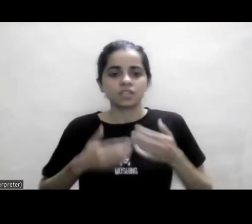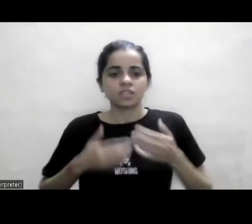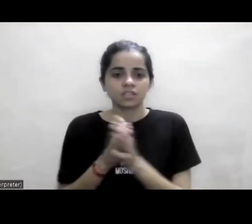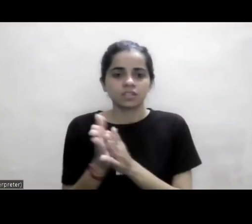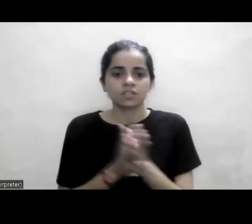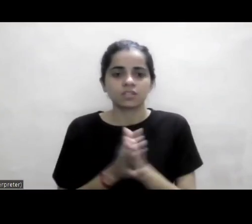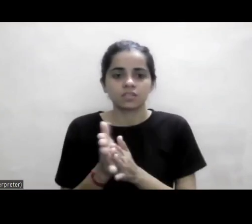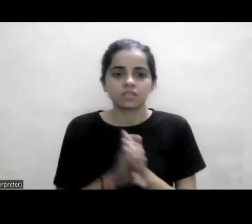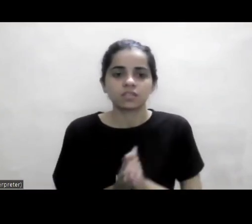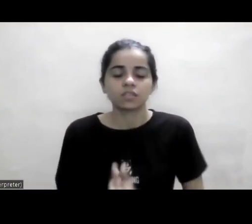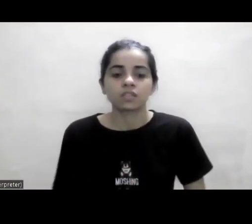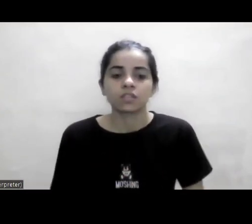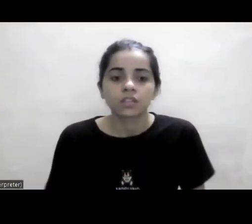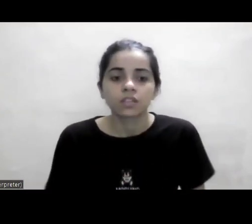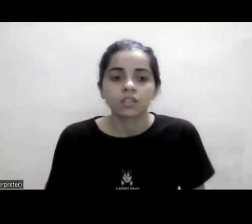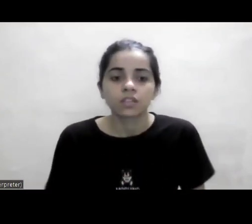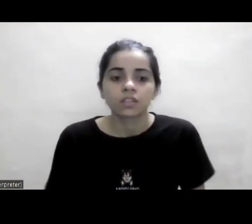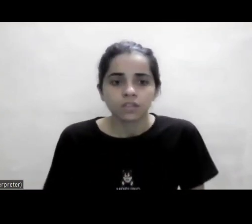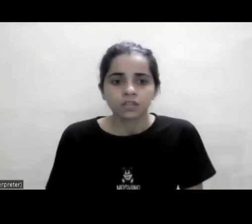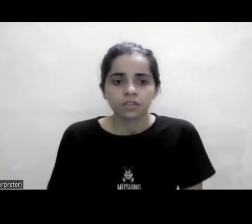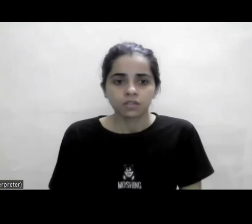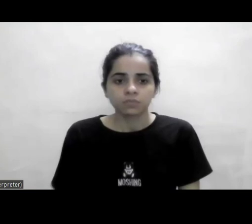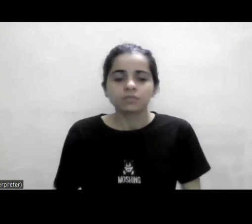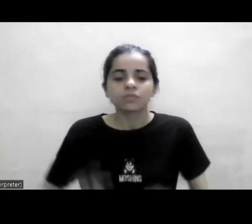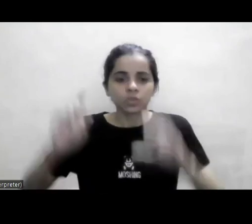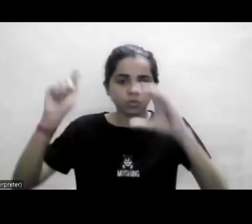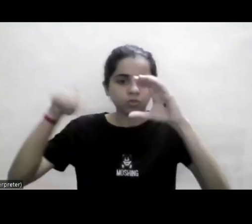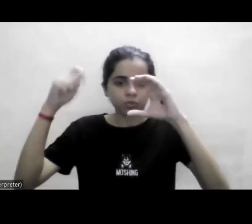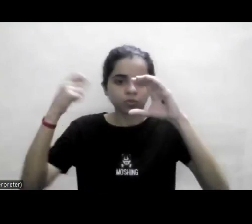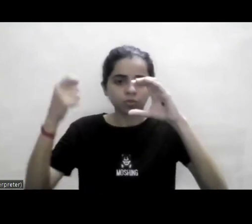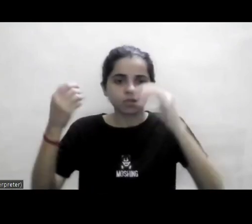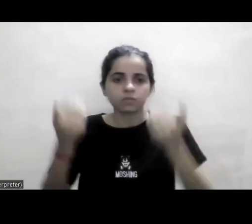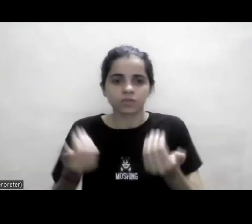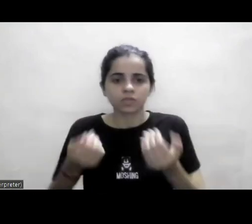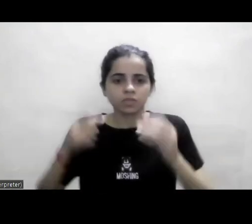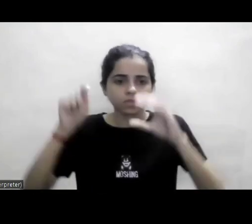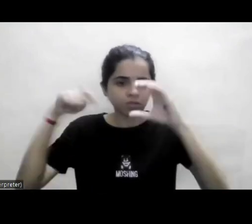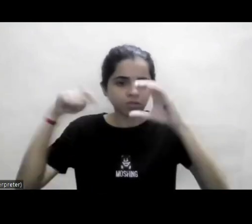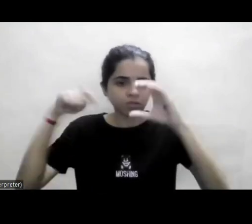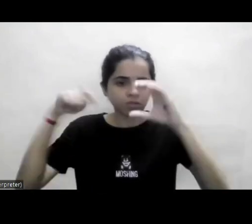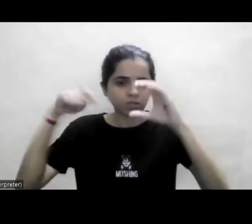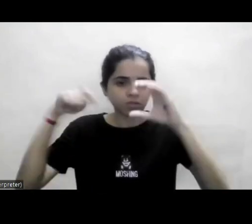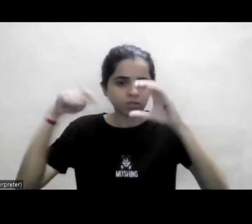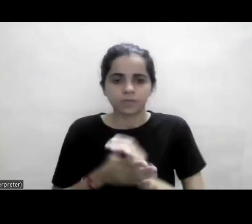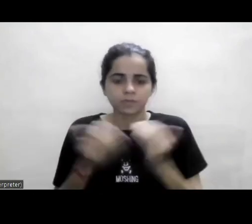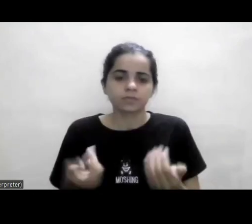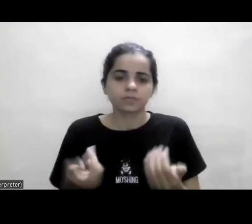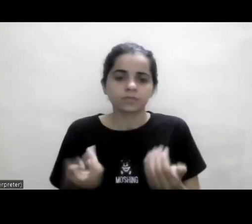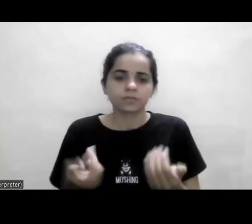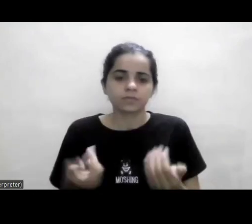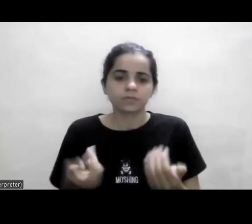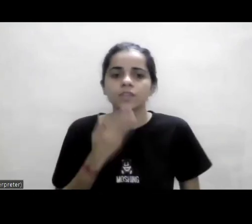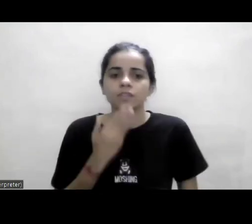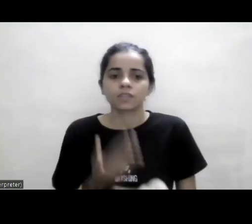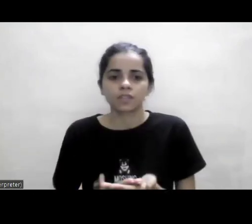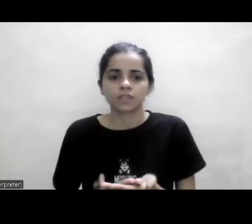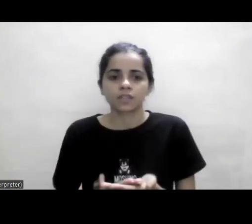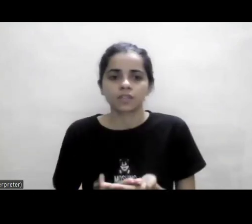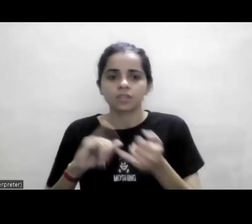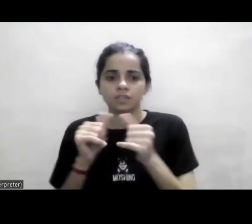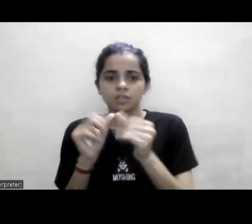well. Maybe I'll watch it. I haven't seen this model. Right. Thank you so much,